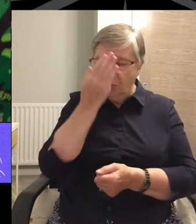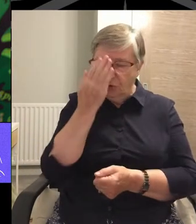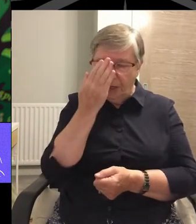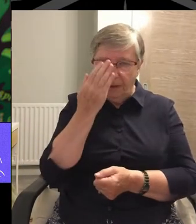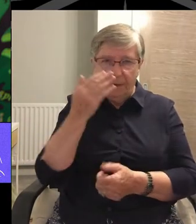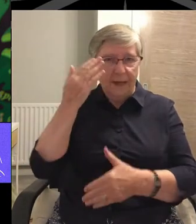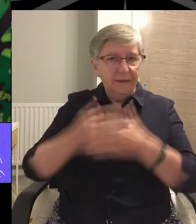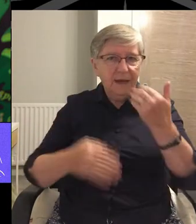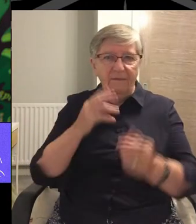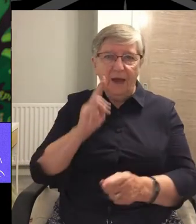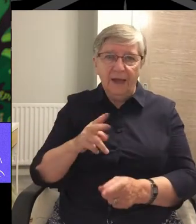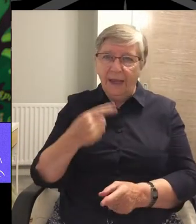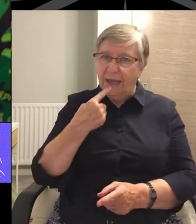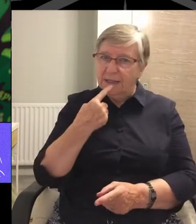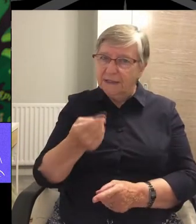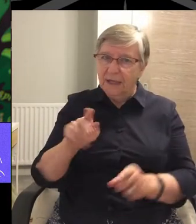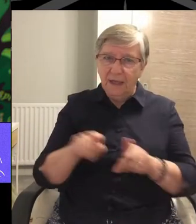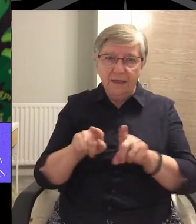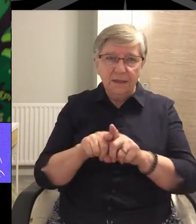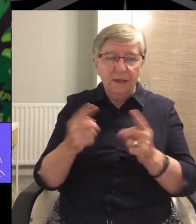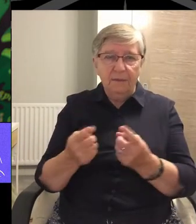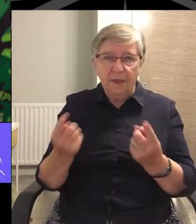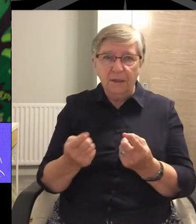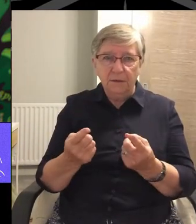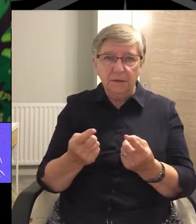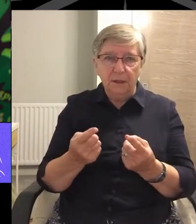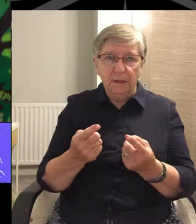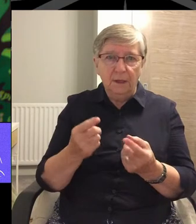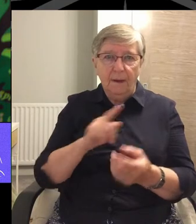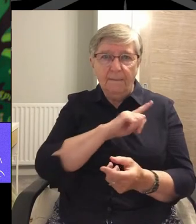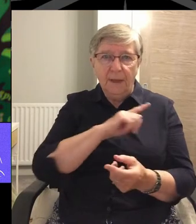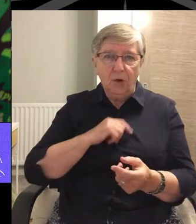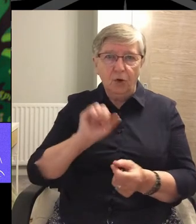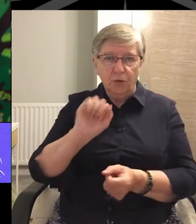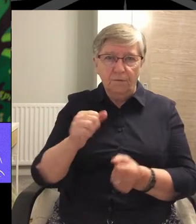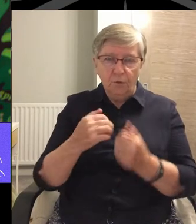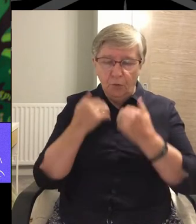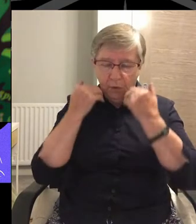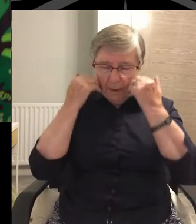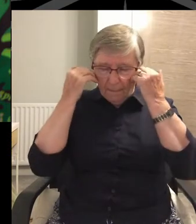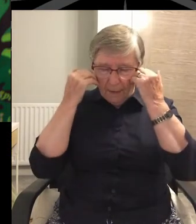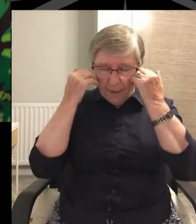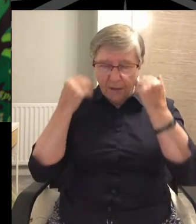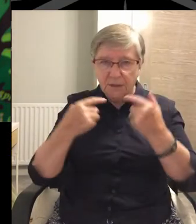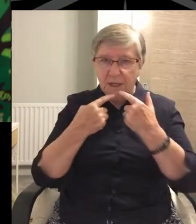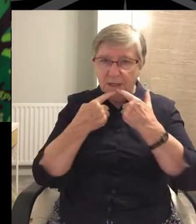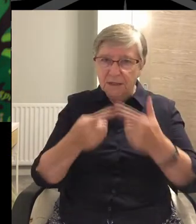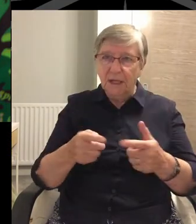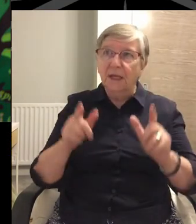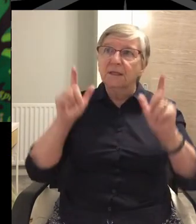mouth because of your humiliation, declares the sovereign Lord.